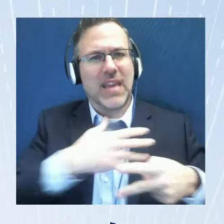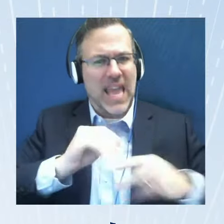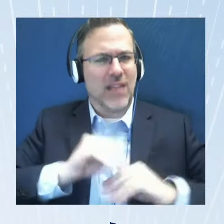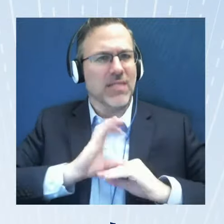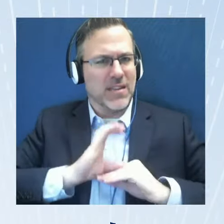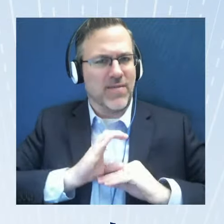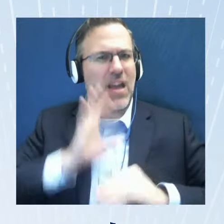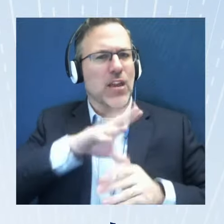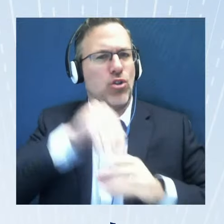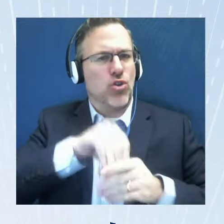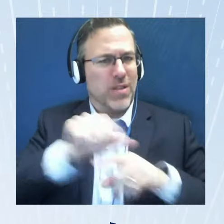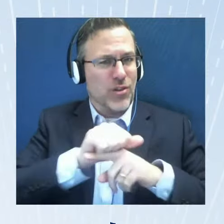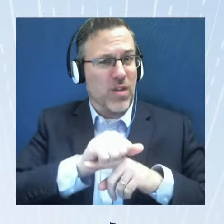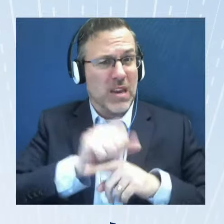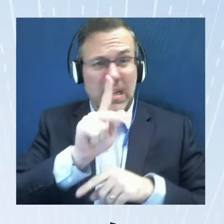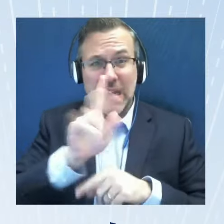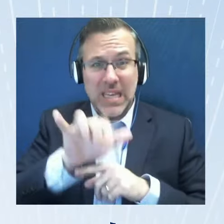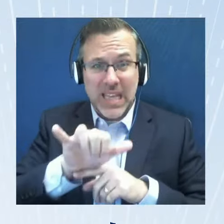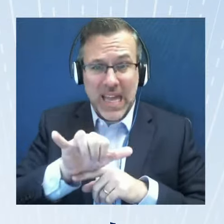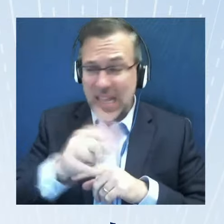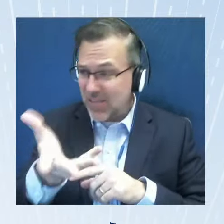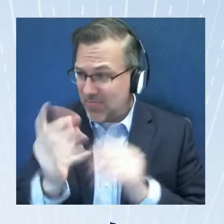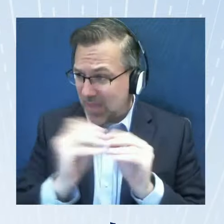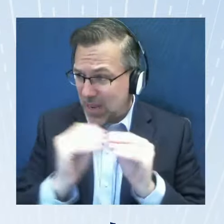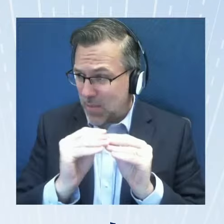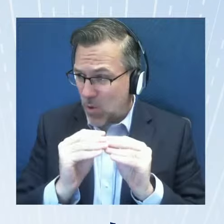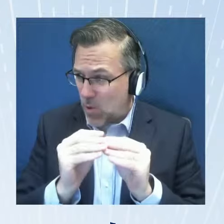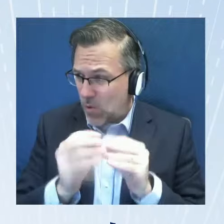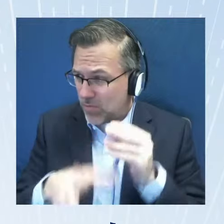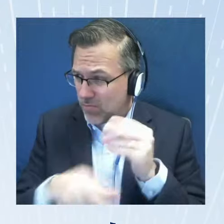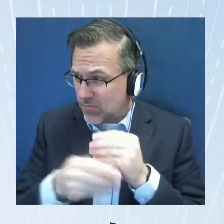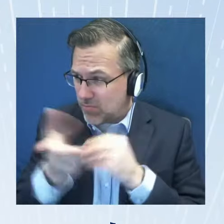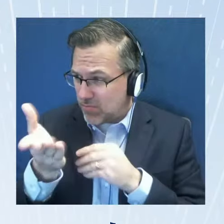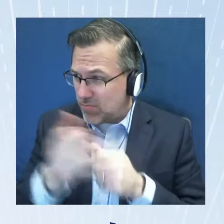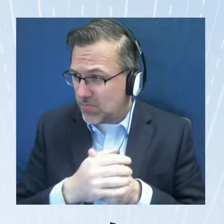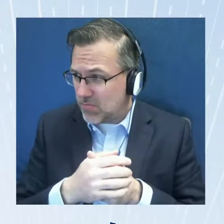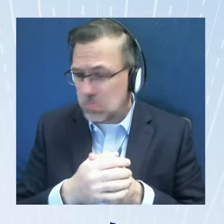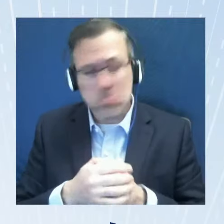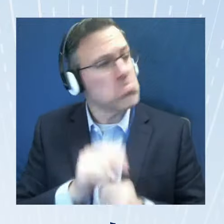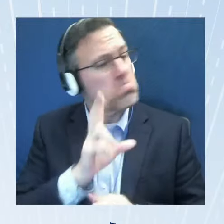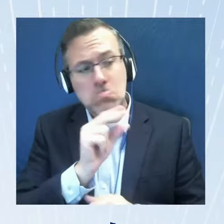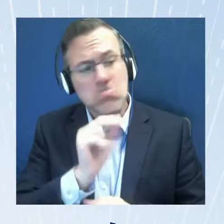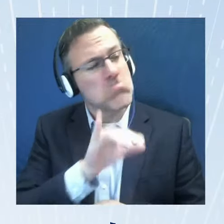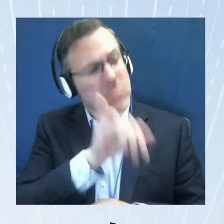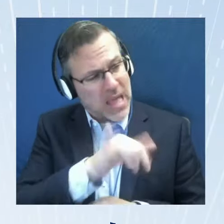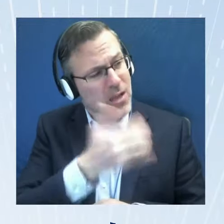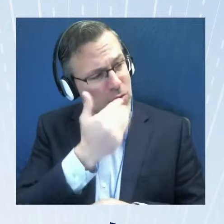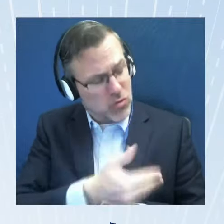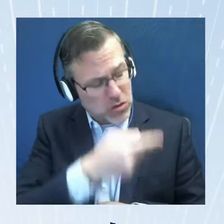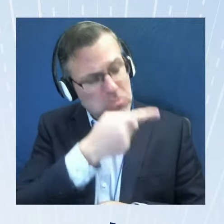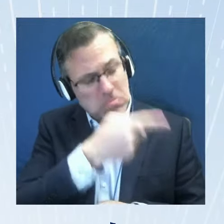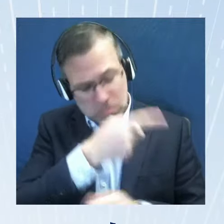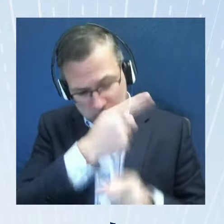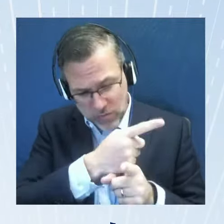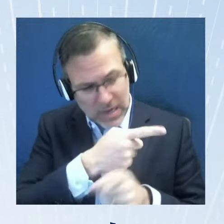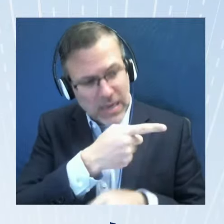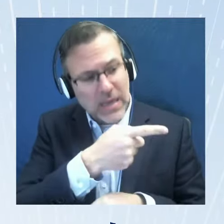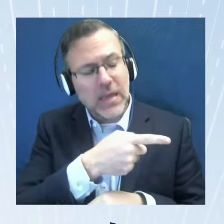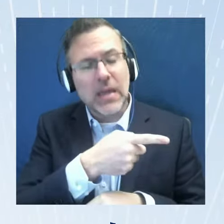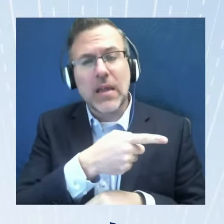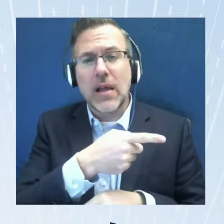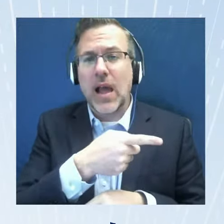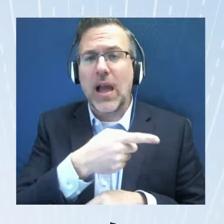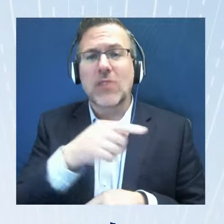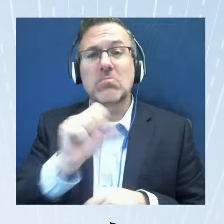there's any more detail you might add to the training standards as they take shape. No, I think you did well, but I do think, like as the Secretary